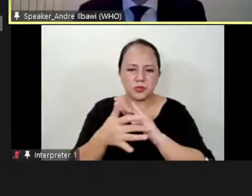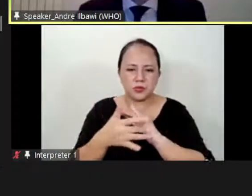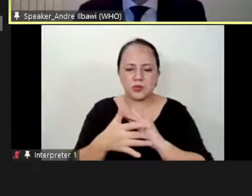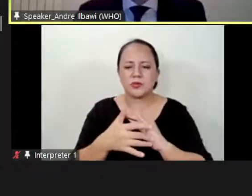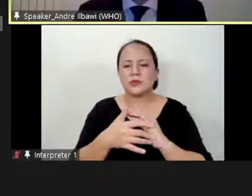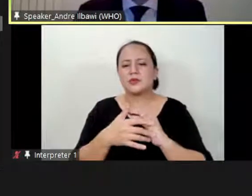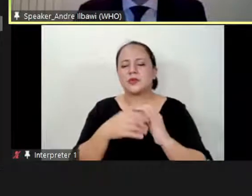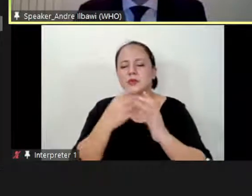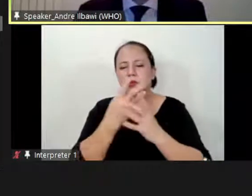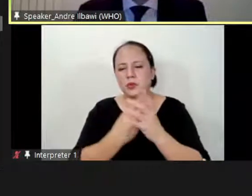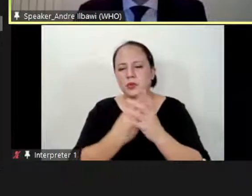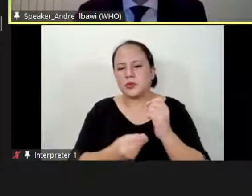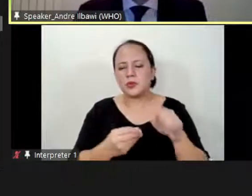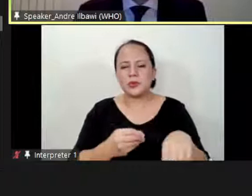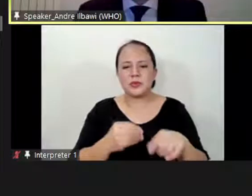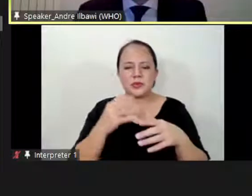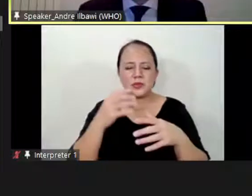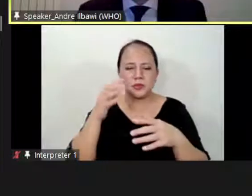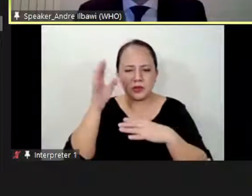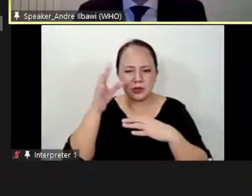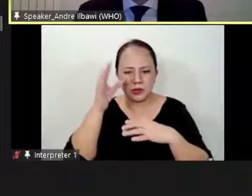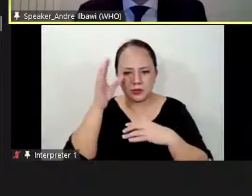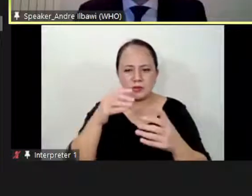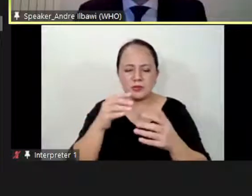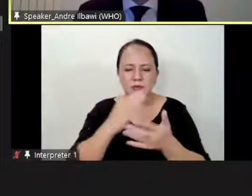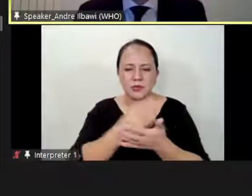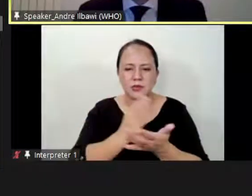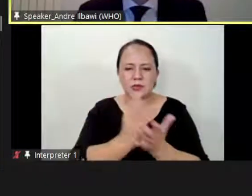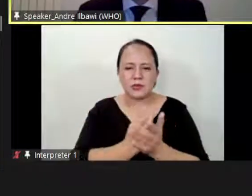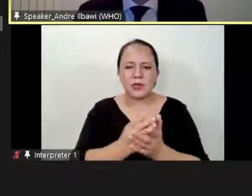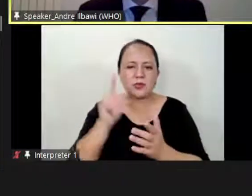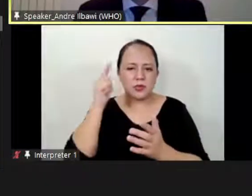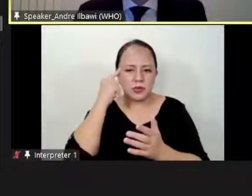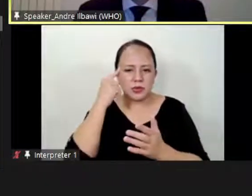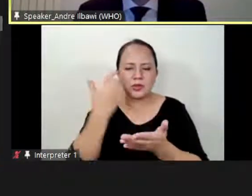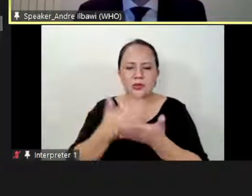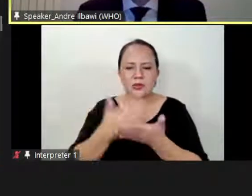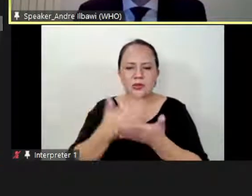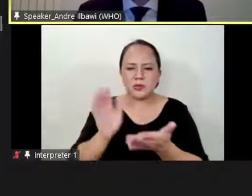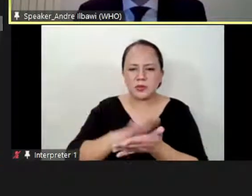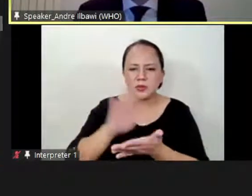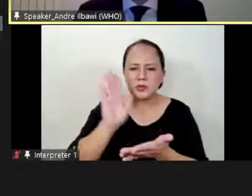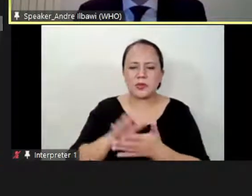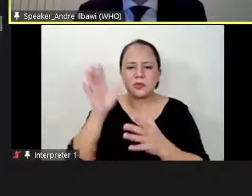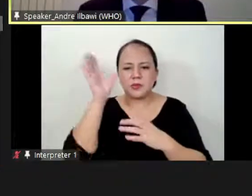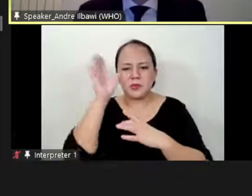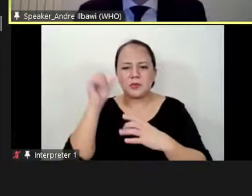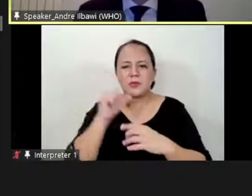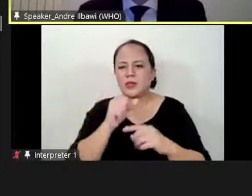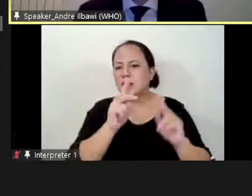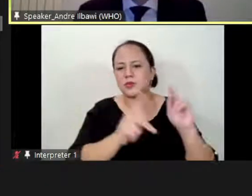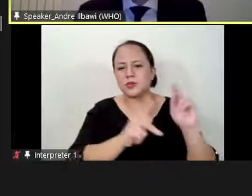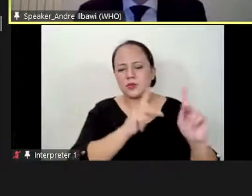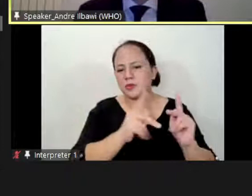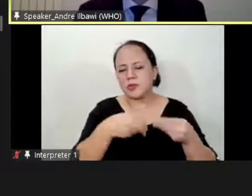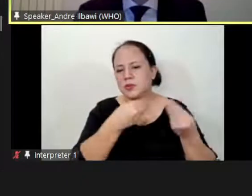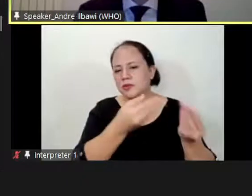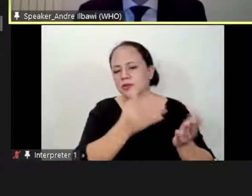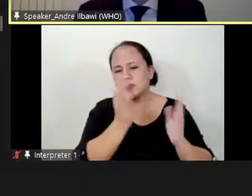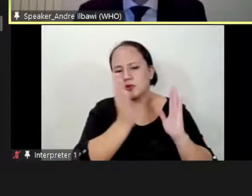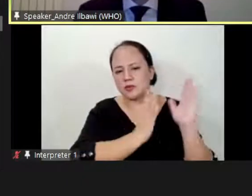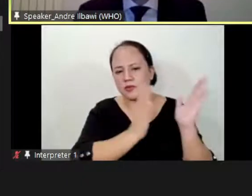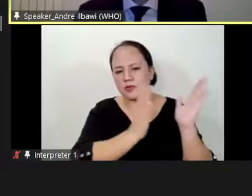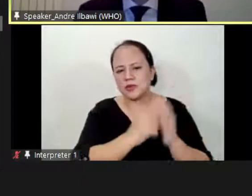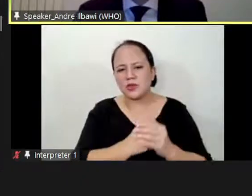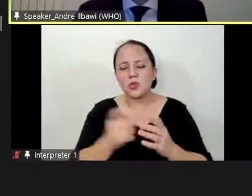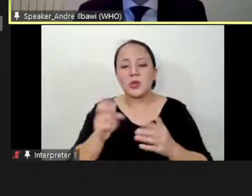budgets. We see governments investing in expensive machines, but not in the people that are delivering the services. And what is the